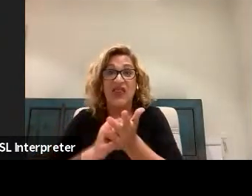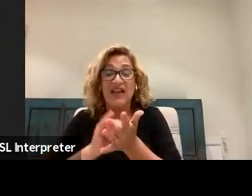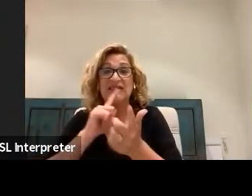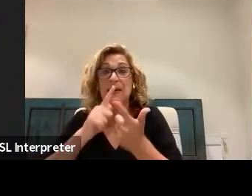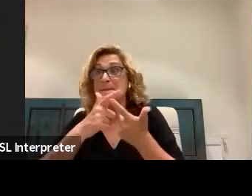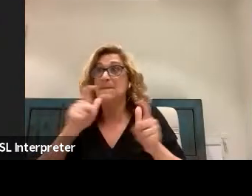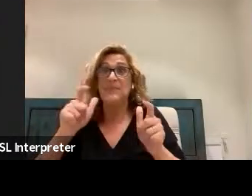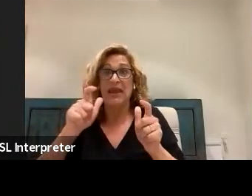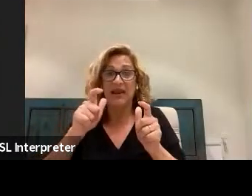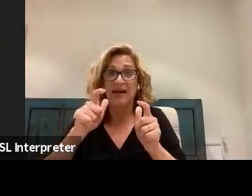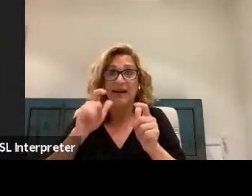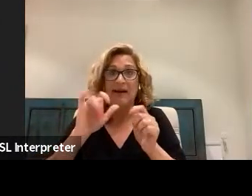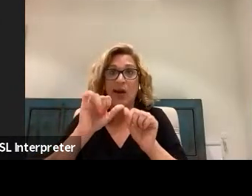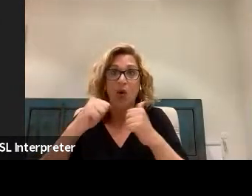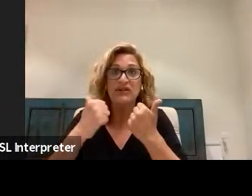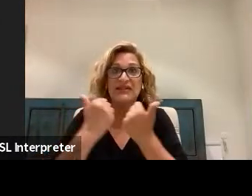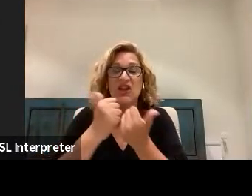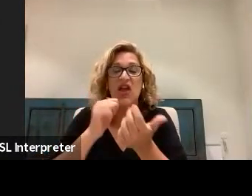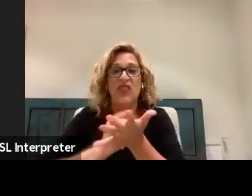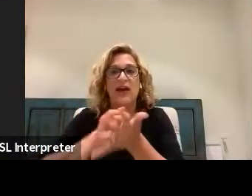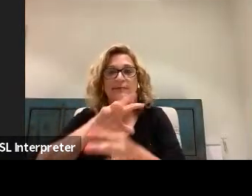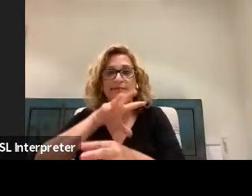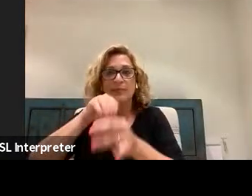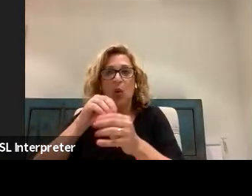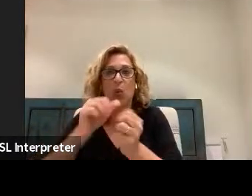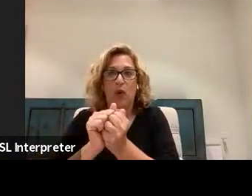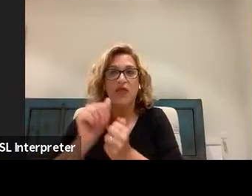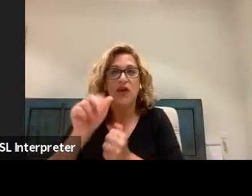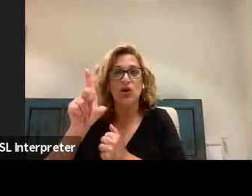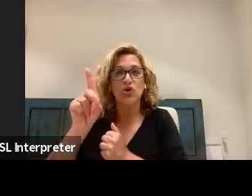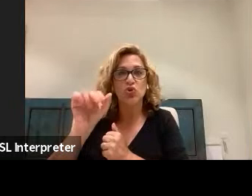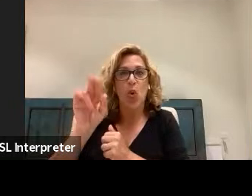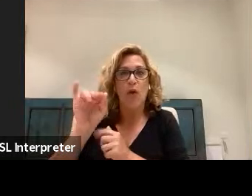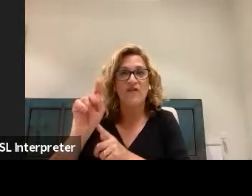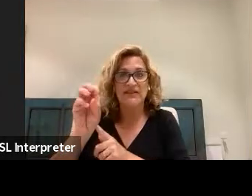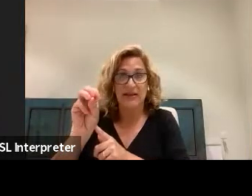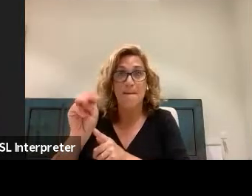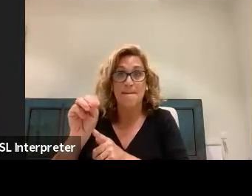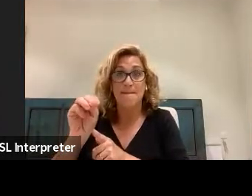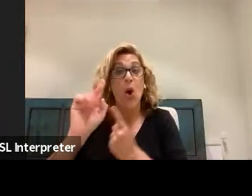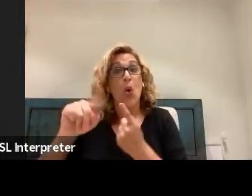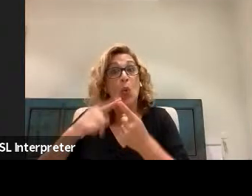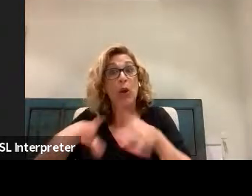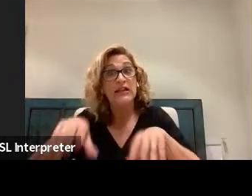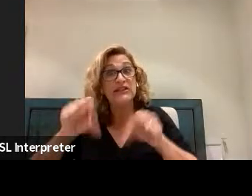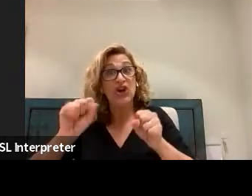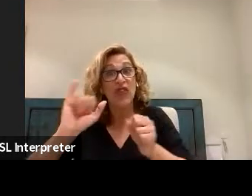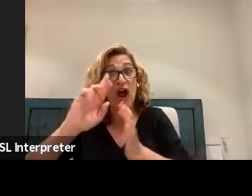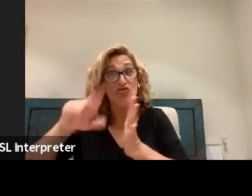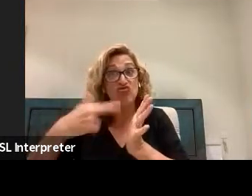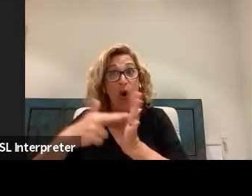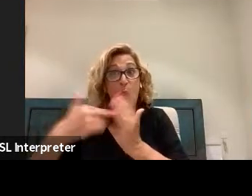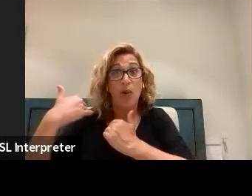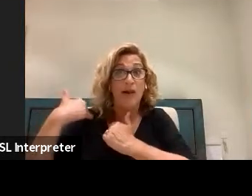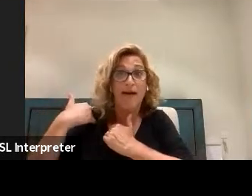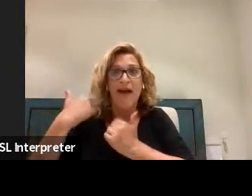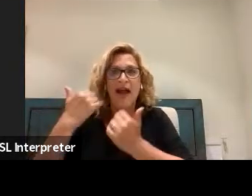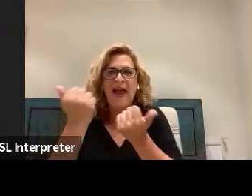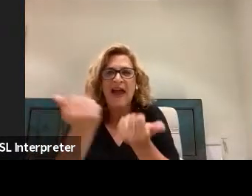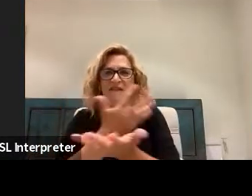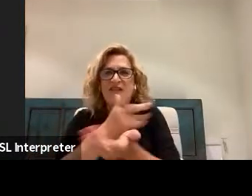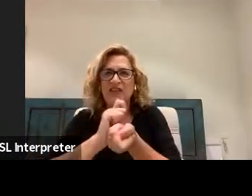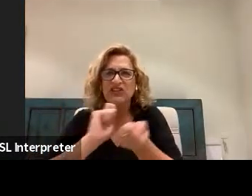with dwarfism. And when I took on that role, everything changed for me. Like all of the sudden,